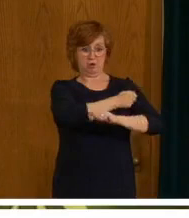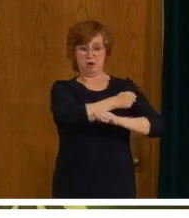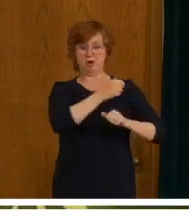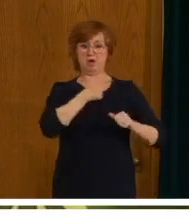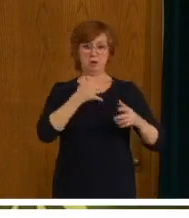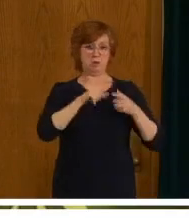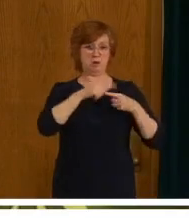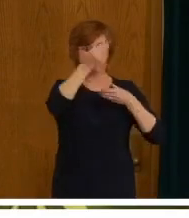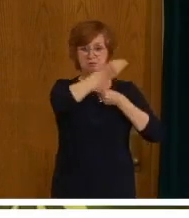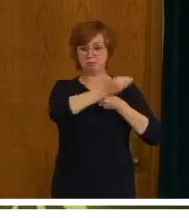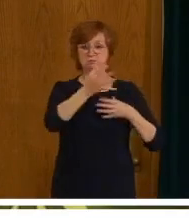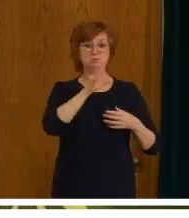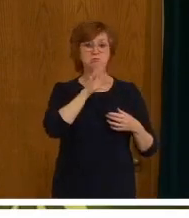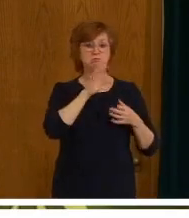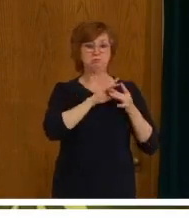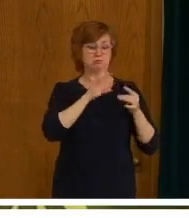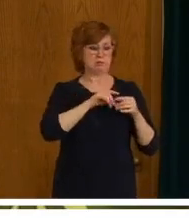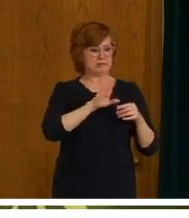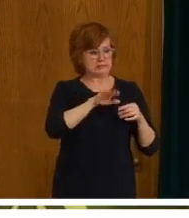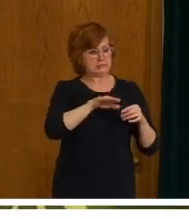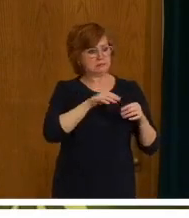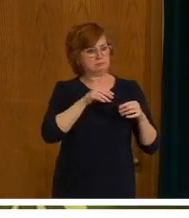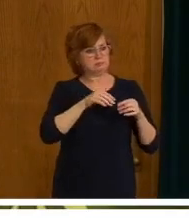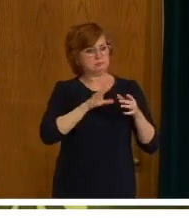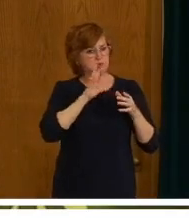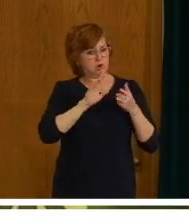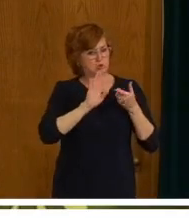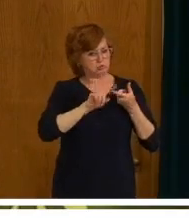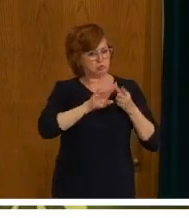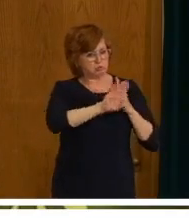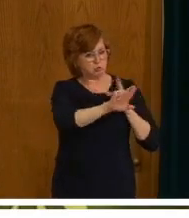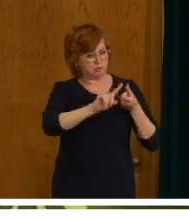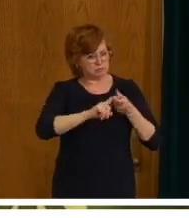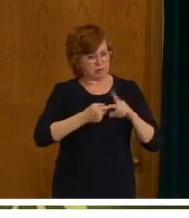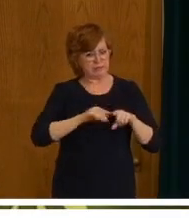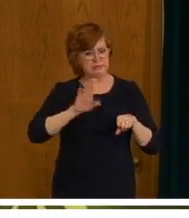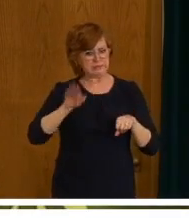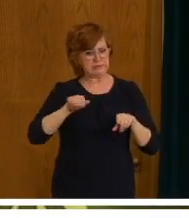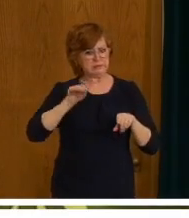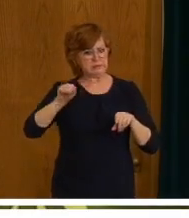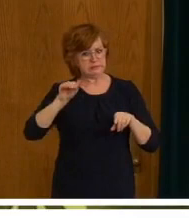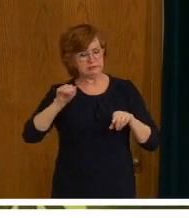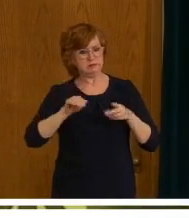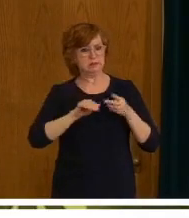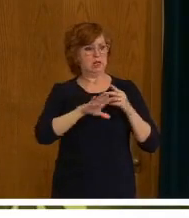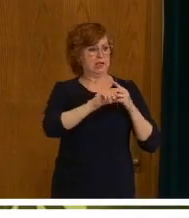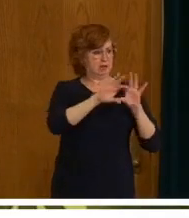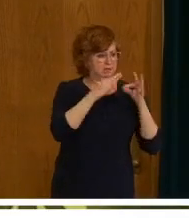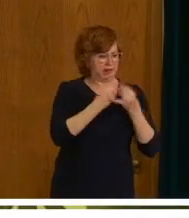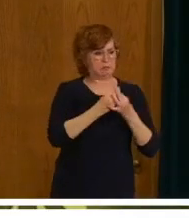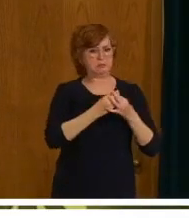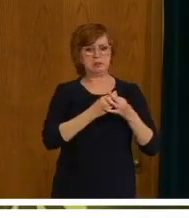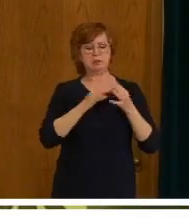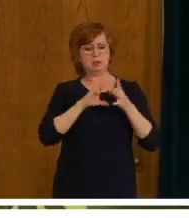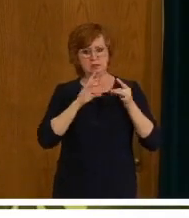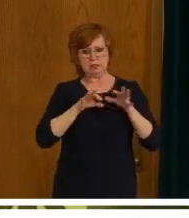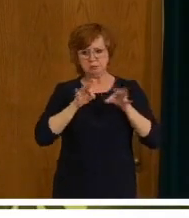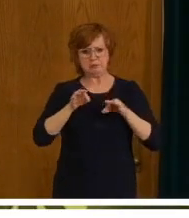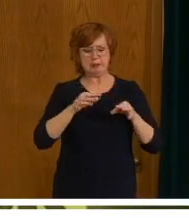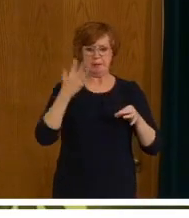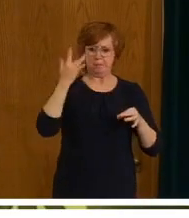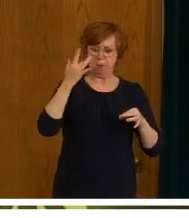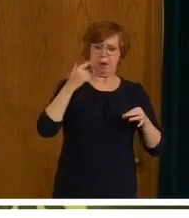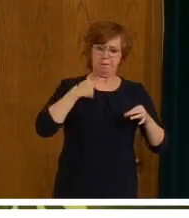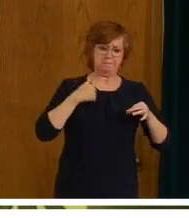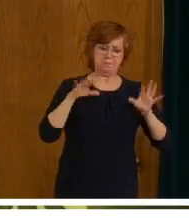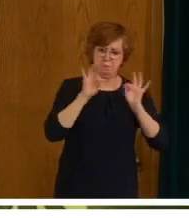would say this: talk to your friends, talk to your family, tell them why you went out and got vaccinated, tell them why you got